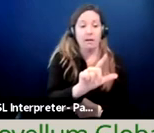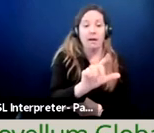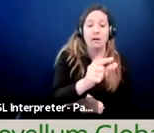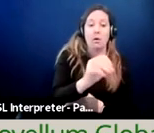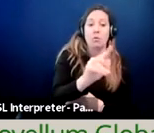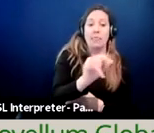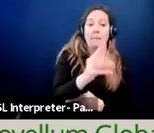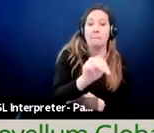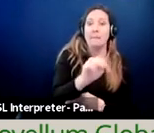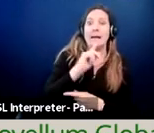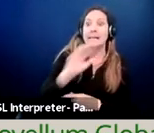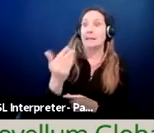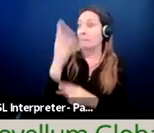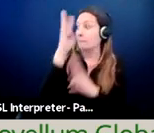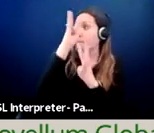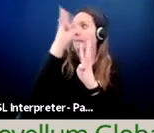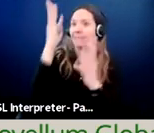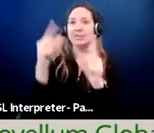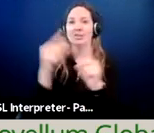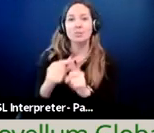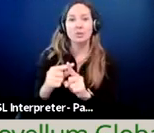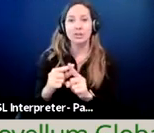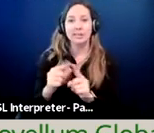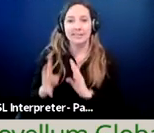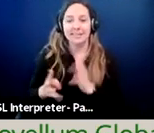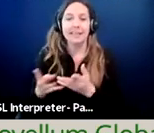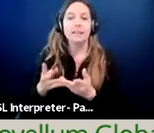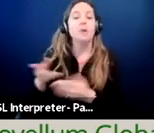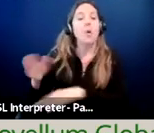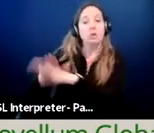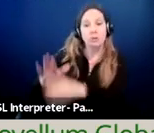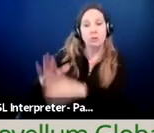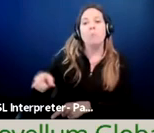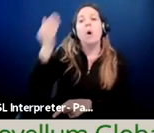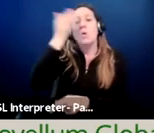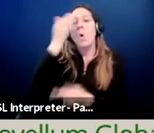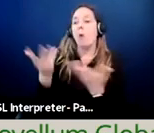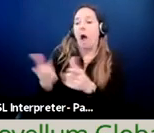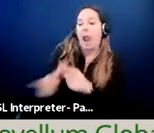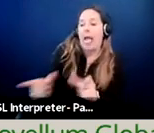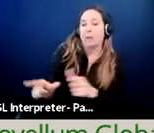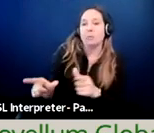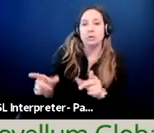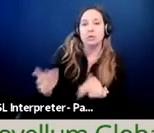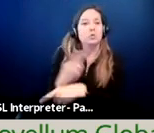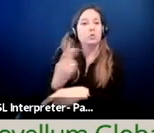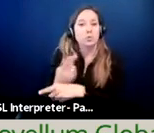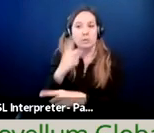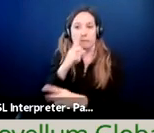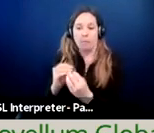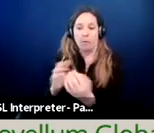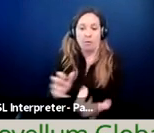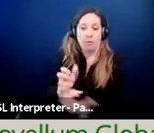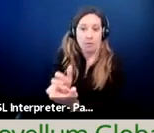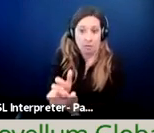innovation, right? But so I'd still suggest consultants are better, but I'm not saying you wouldn't get it right. I just said you've got probably got a